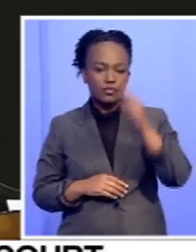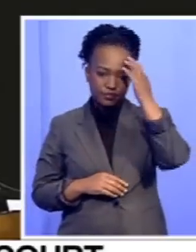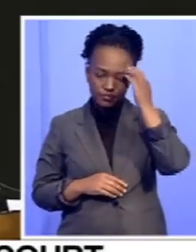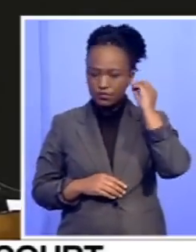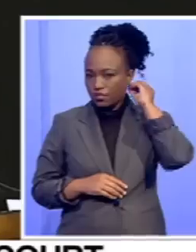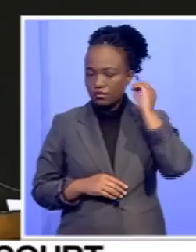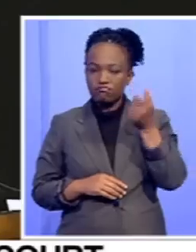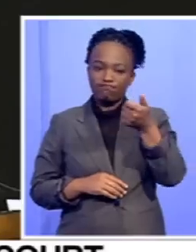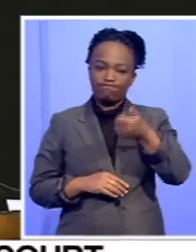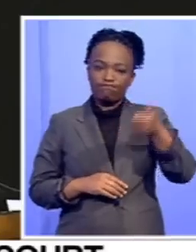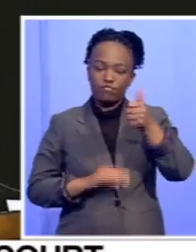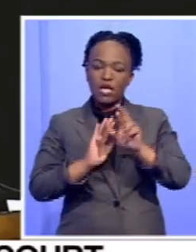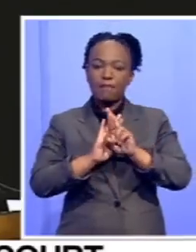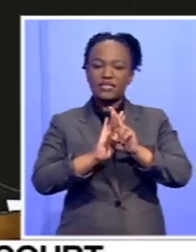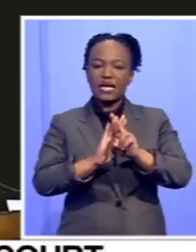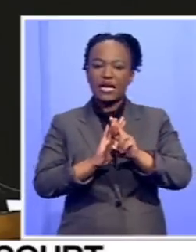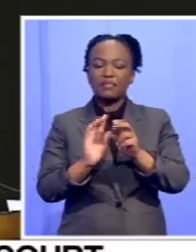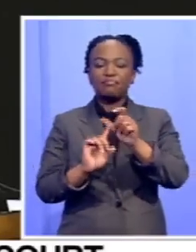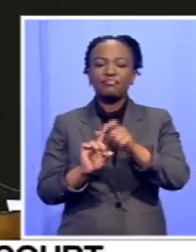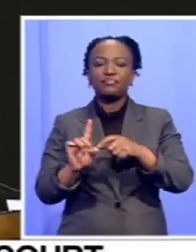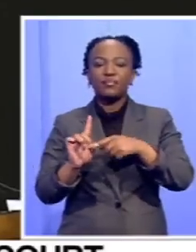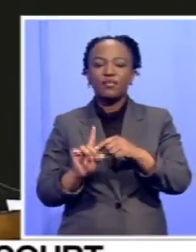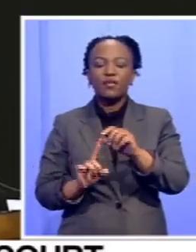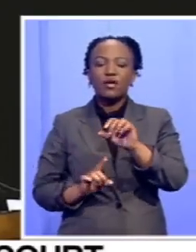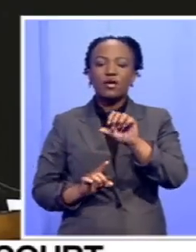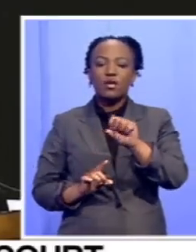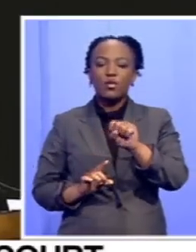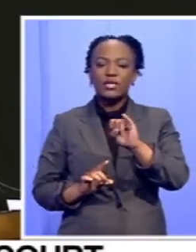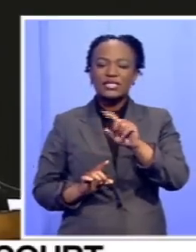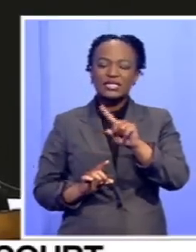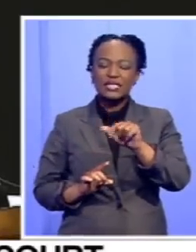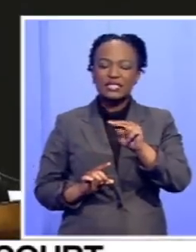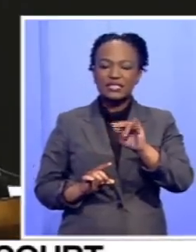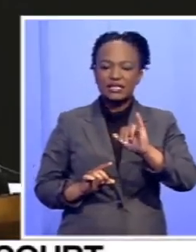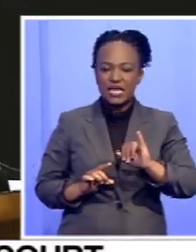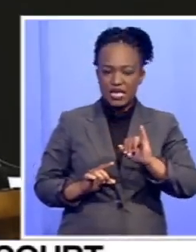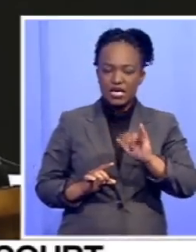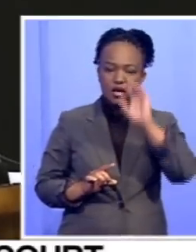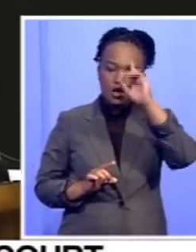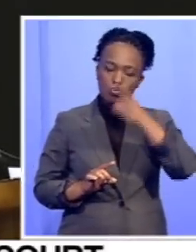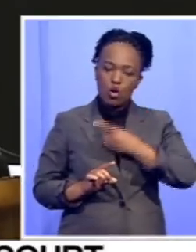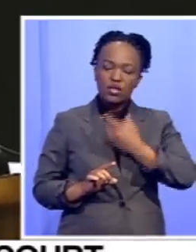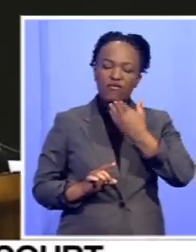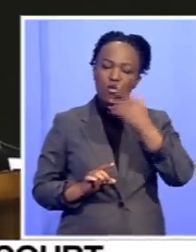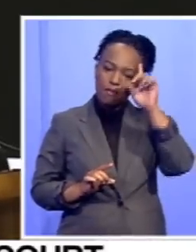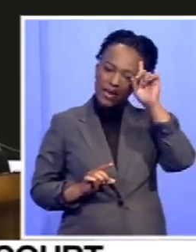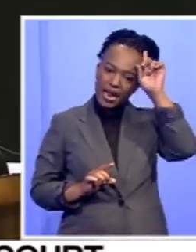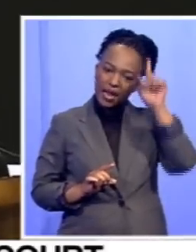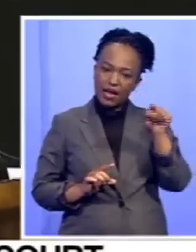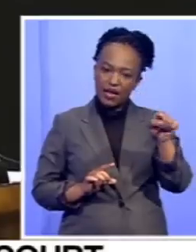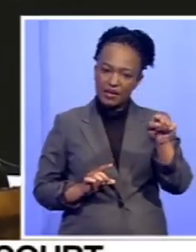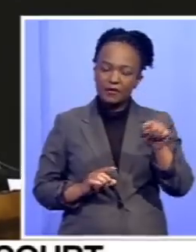Ambassador Zinzi Mandela, Exhibit E, the deceased daughter of the late Winnie Madikizela-Mandela, in which he states inter alia that,